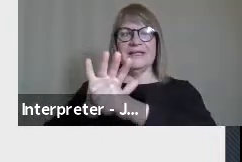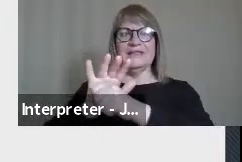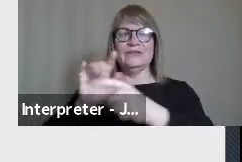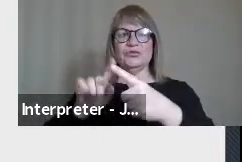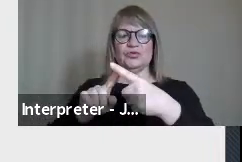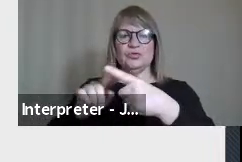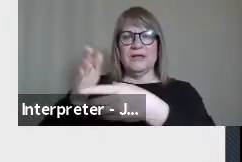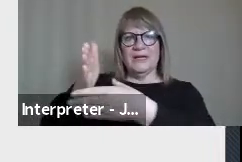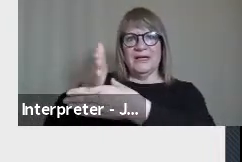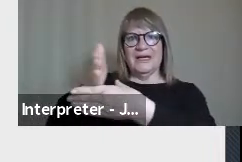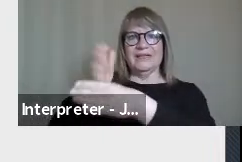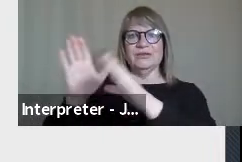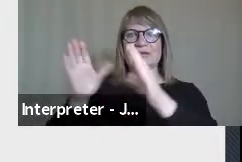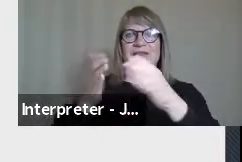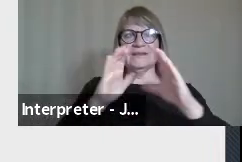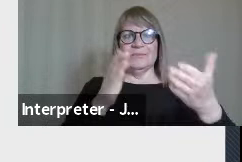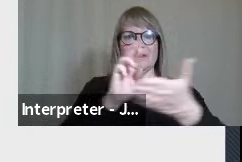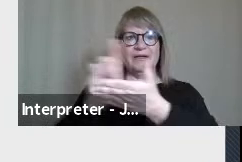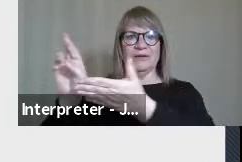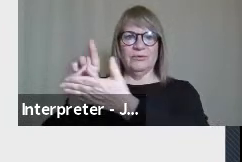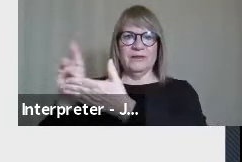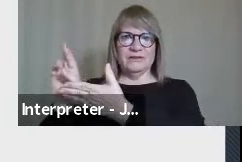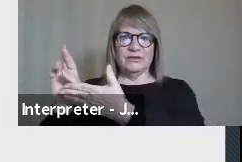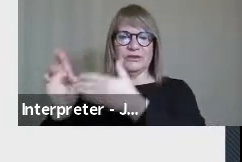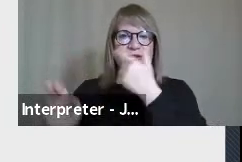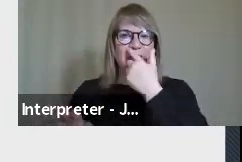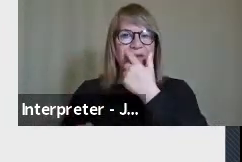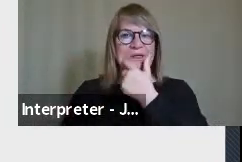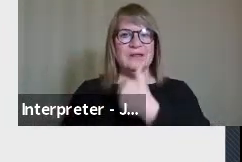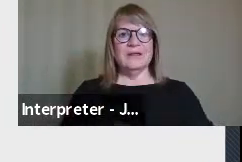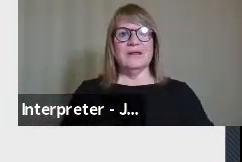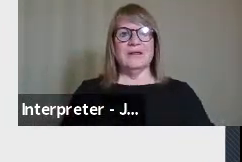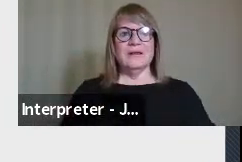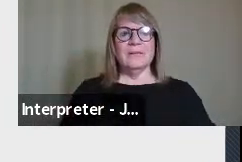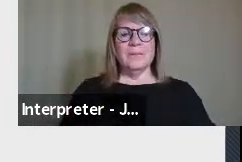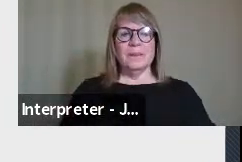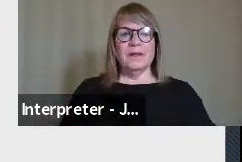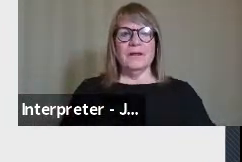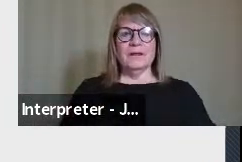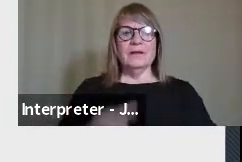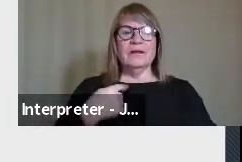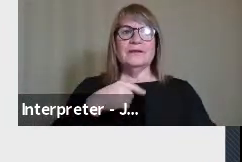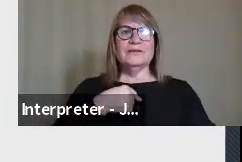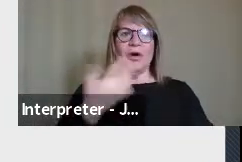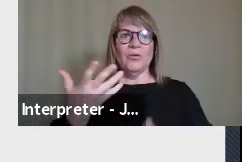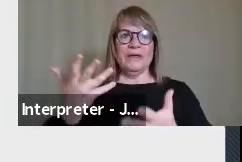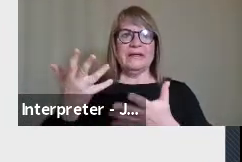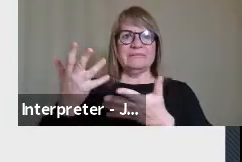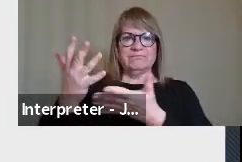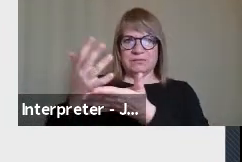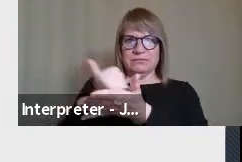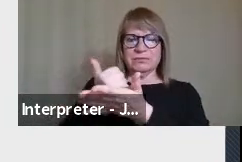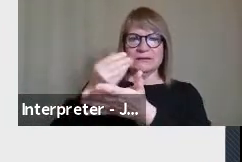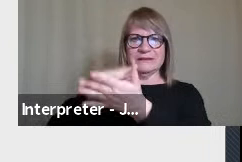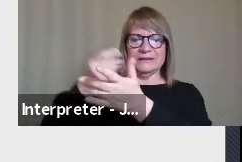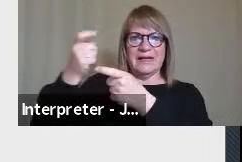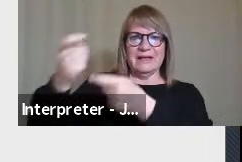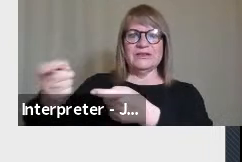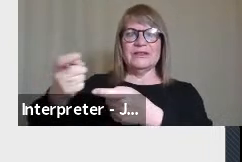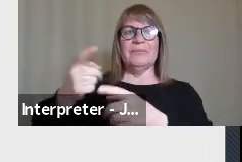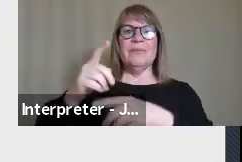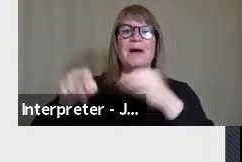so we draw insights from the really rich scholarship on reproductive justice on histories